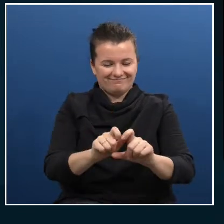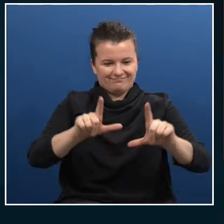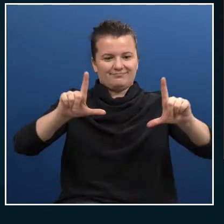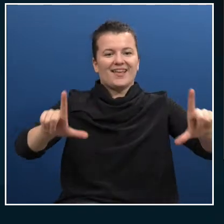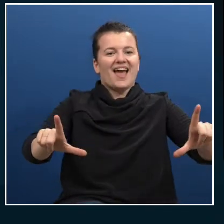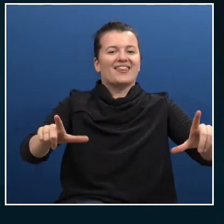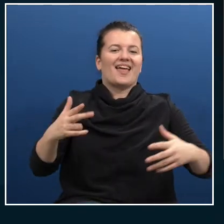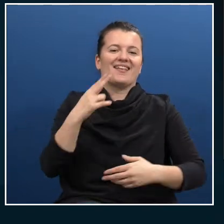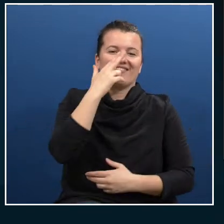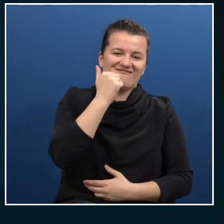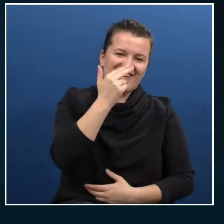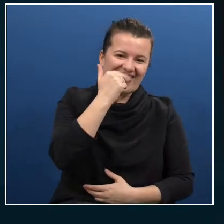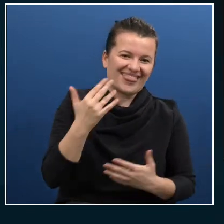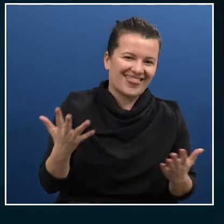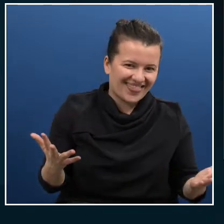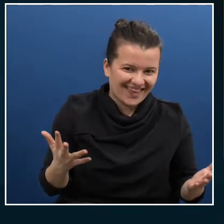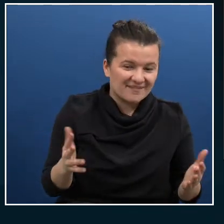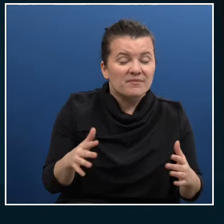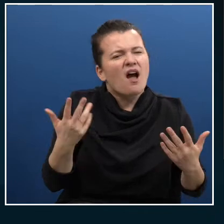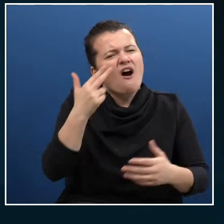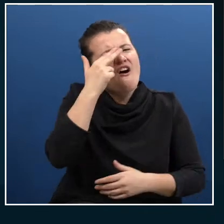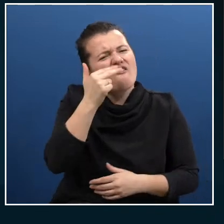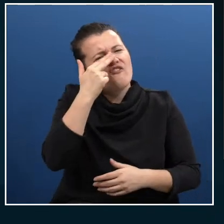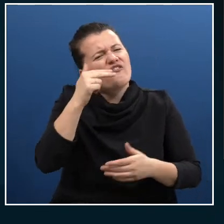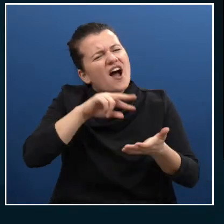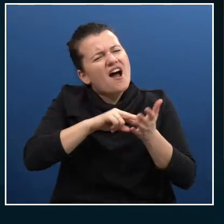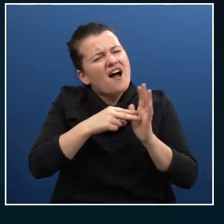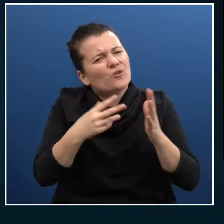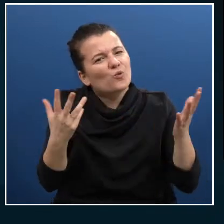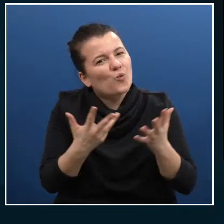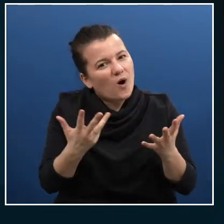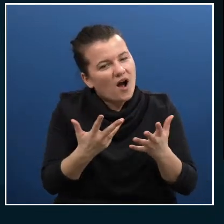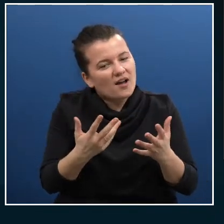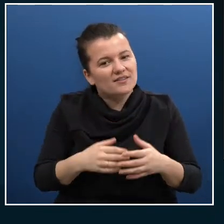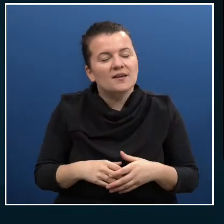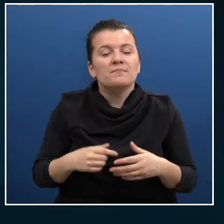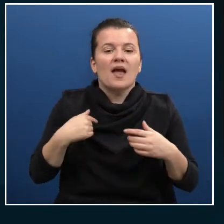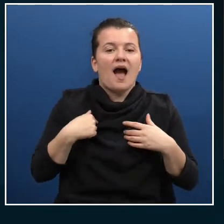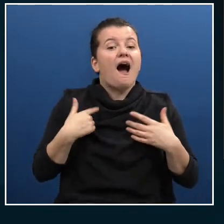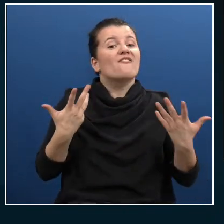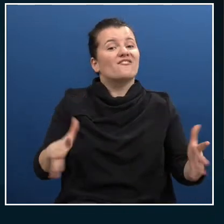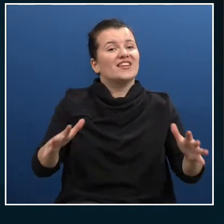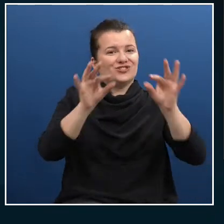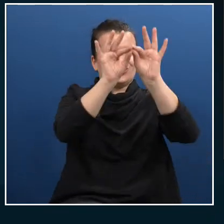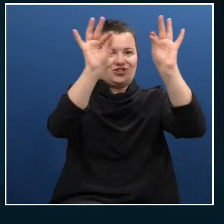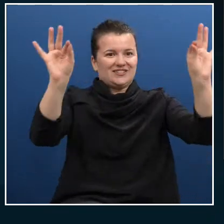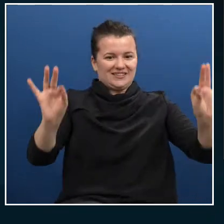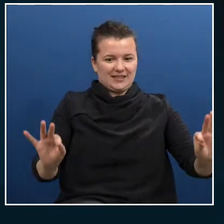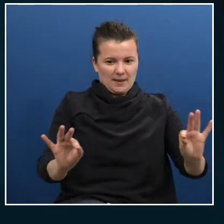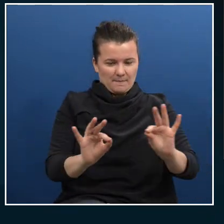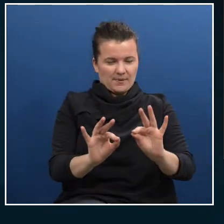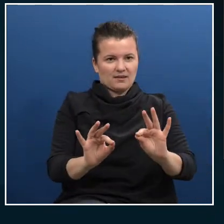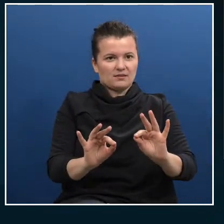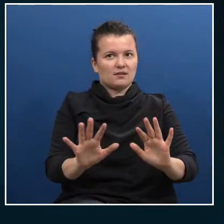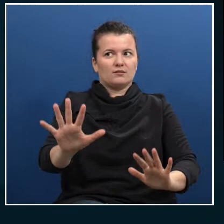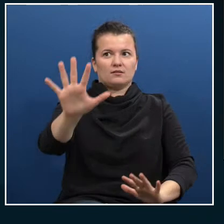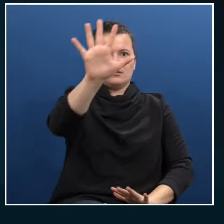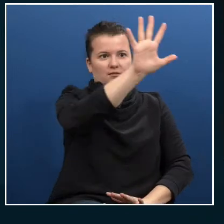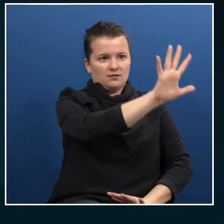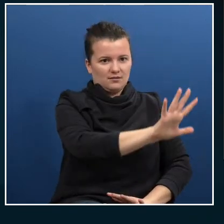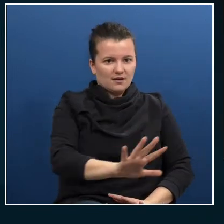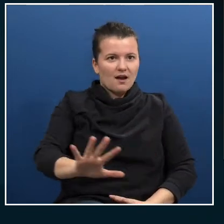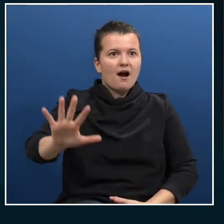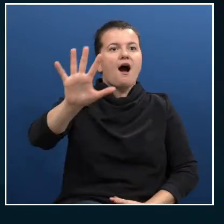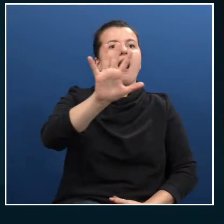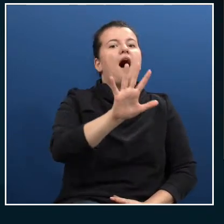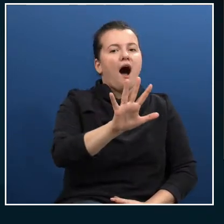fun, I mean that this allows you to have a cool base ARM template that you can then